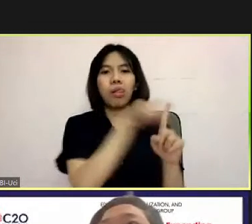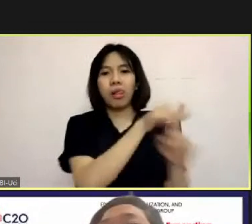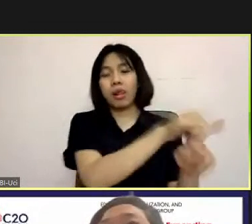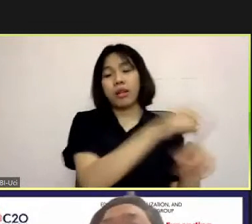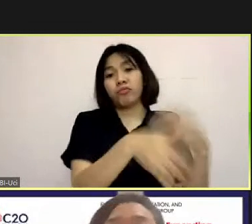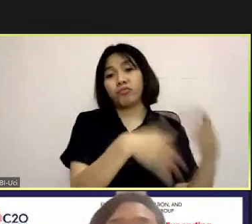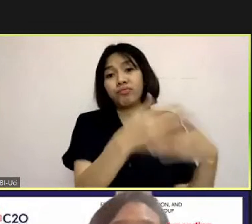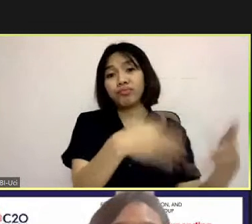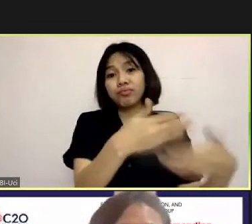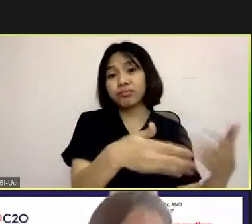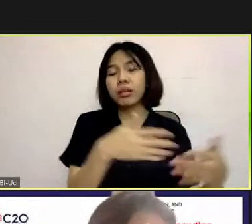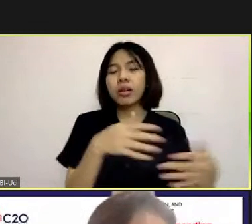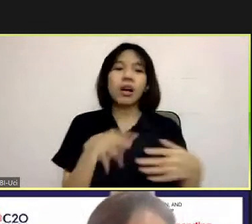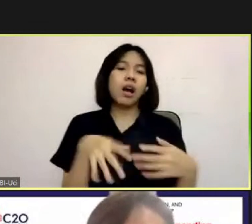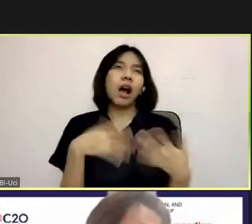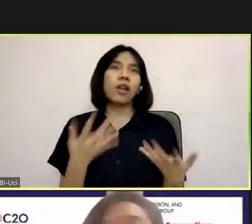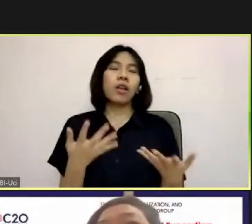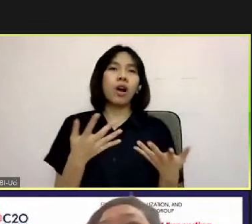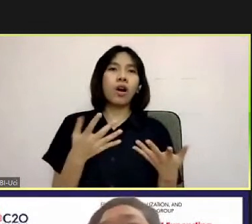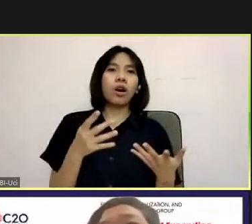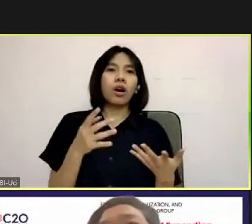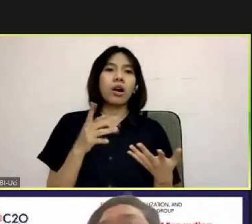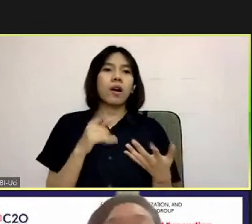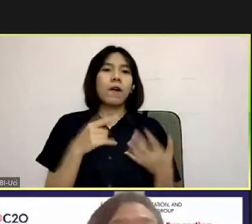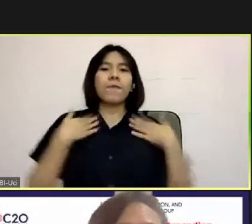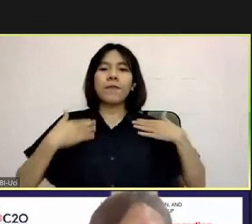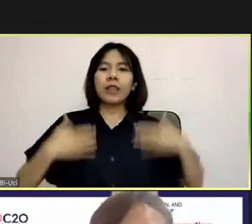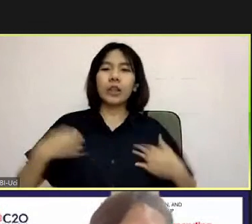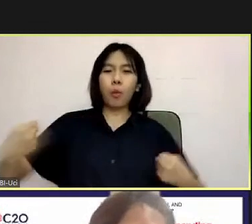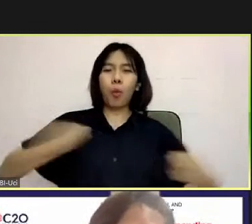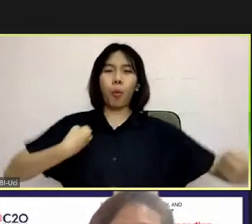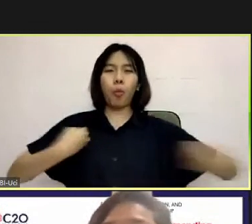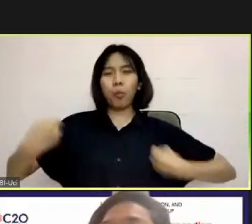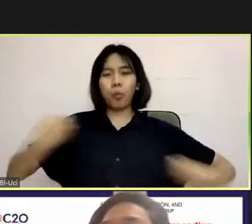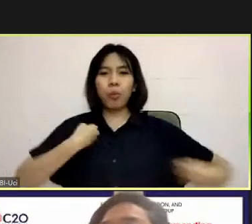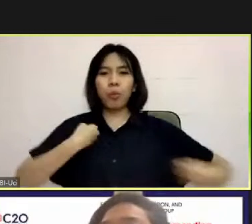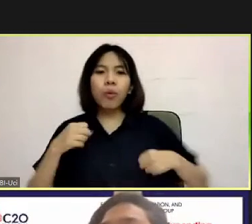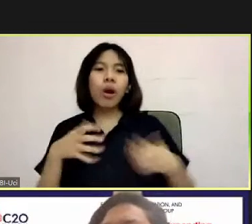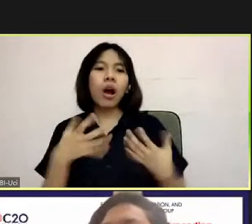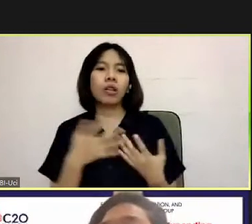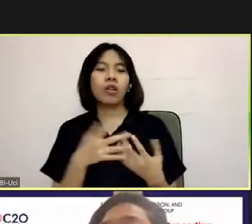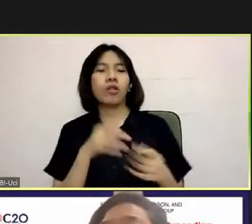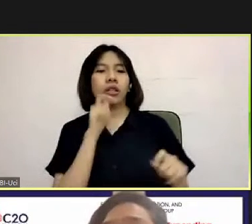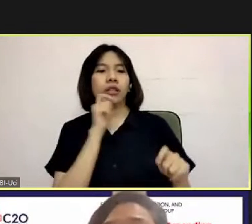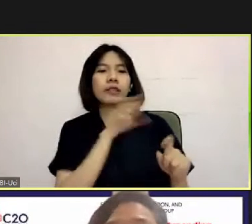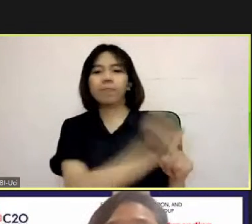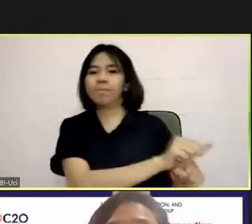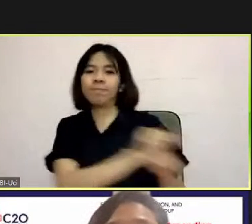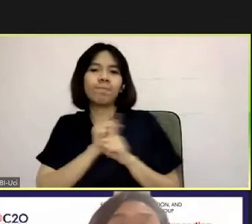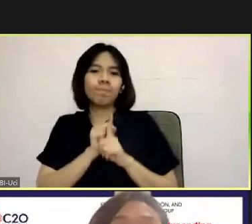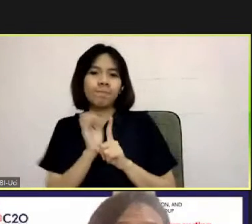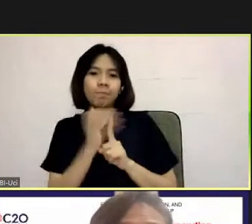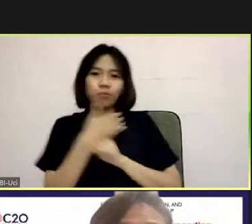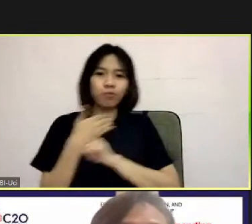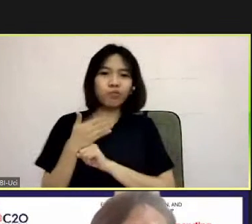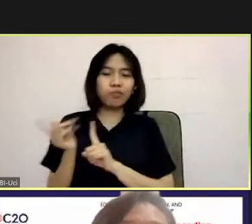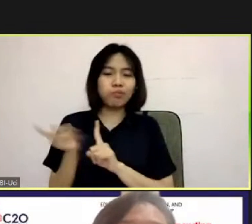persecution, even they experience a physical attack or